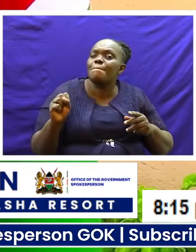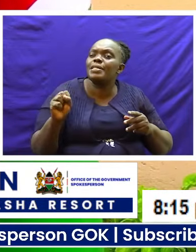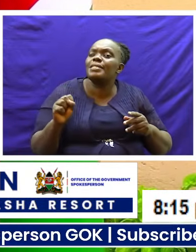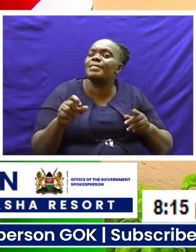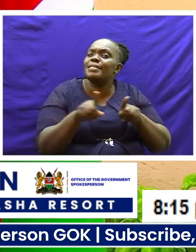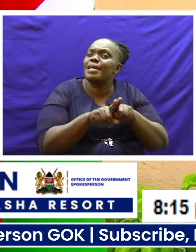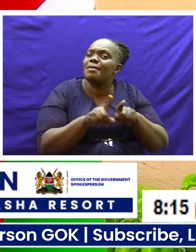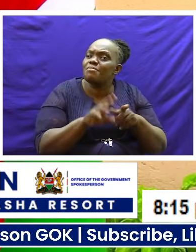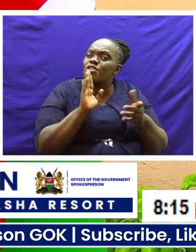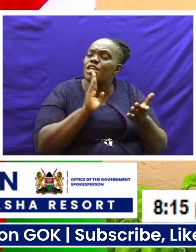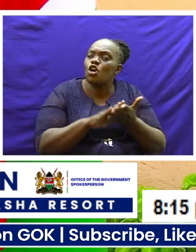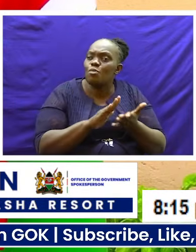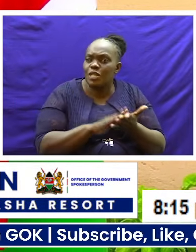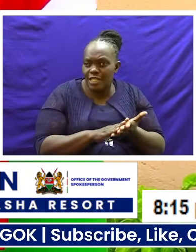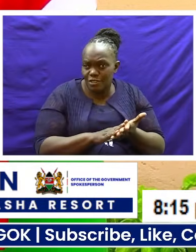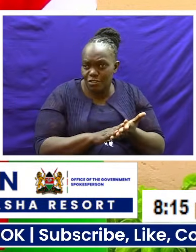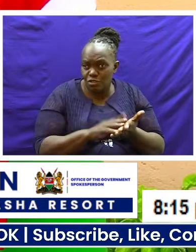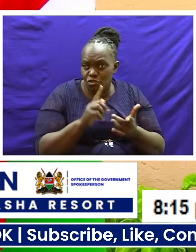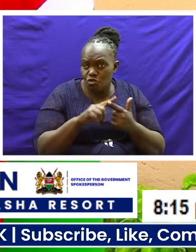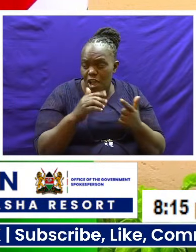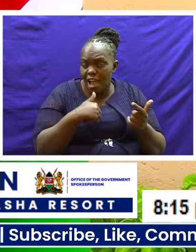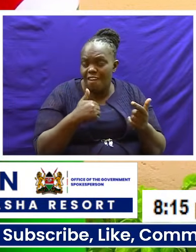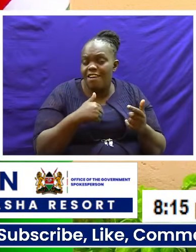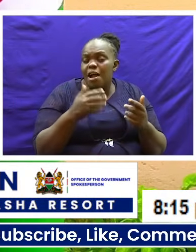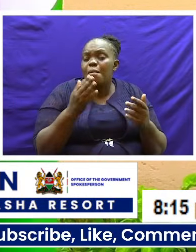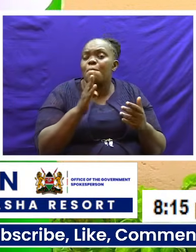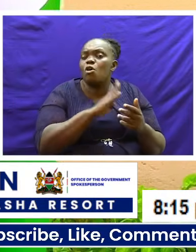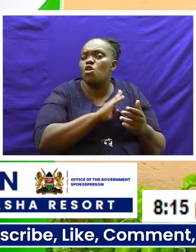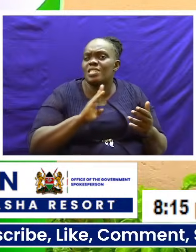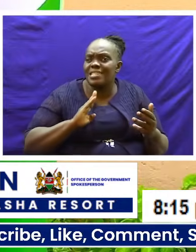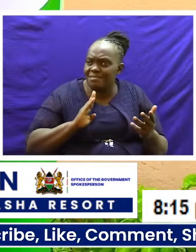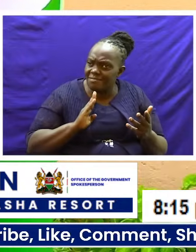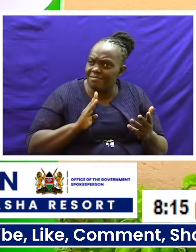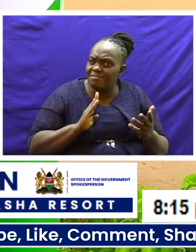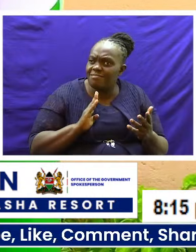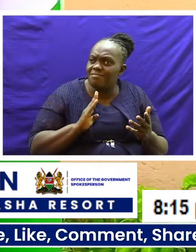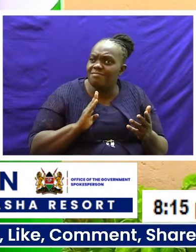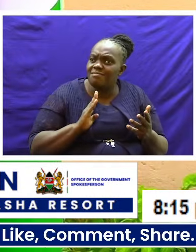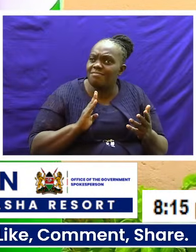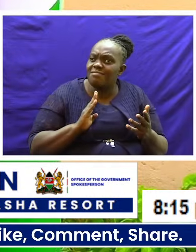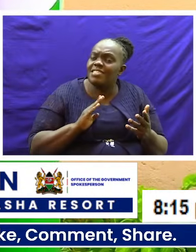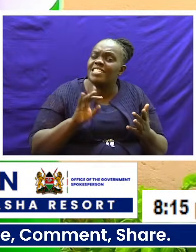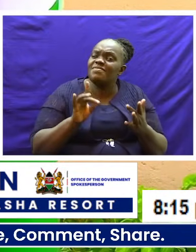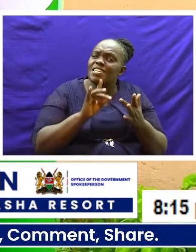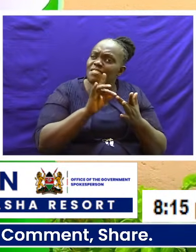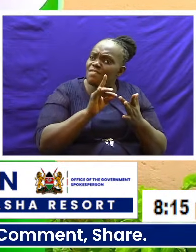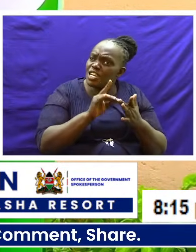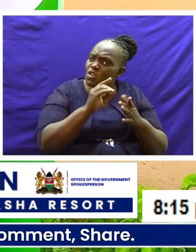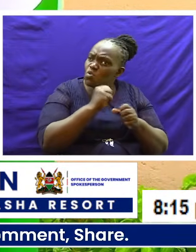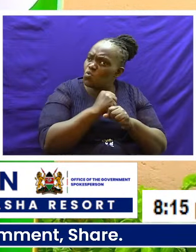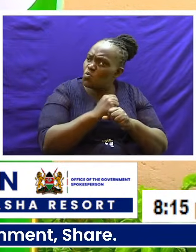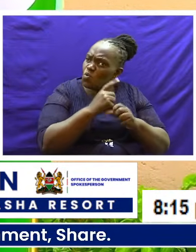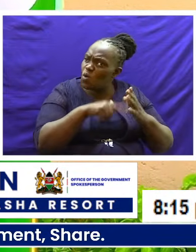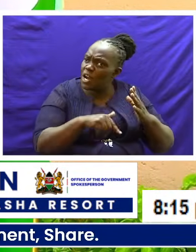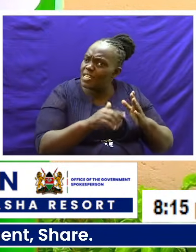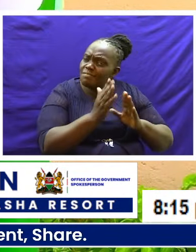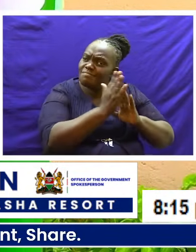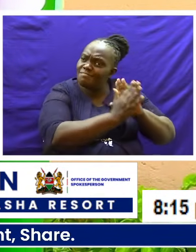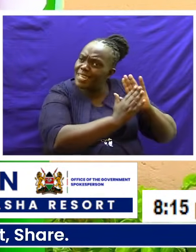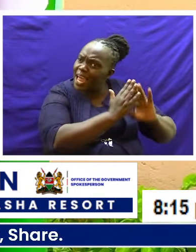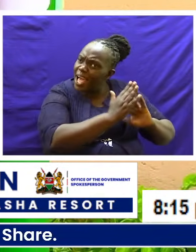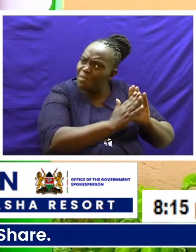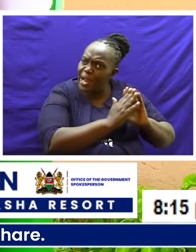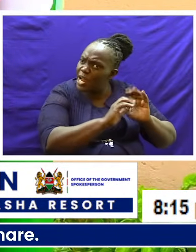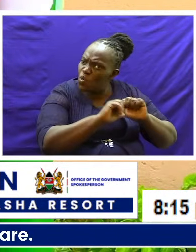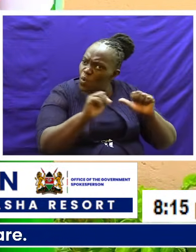of the recommendations to have a body that would be very, do it in a more organized, more